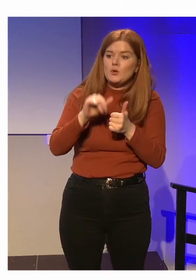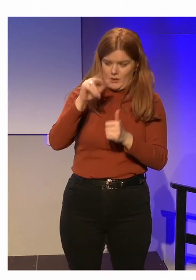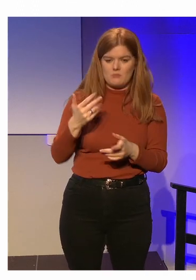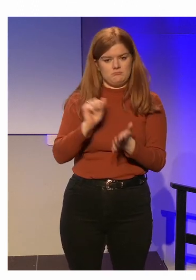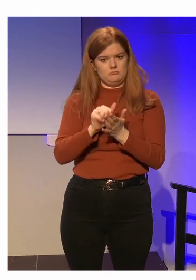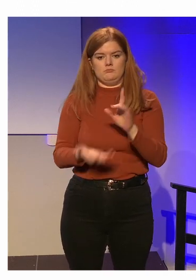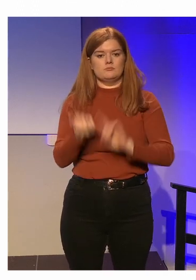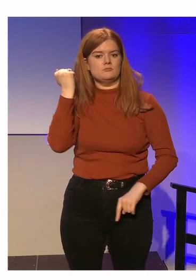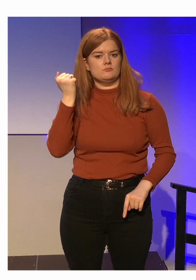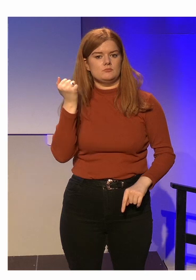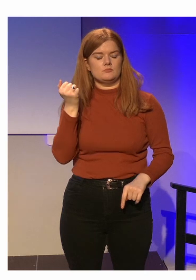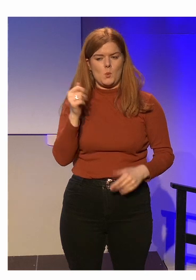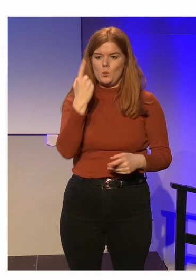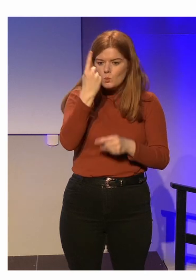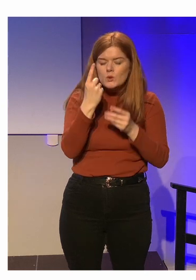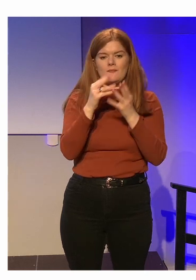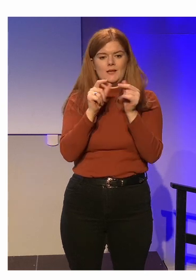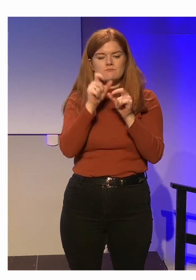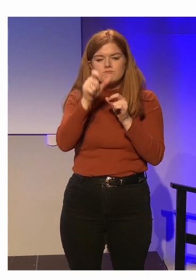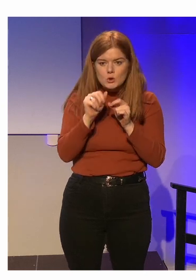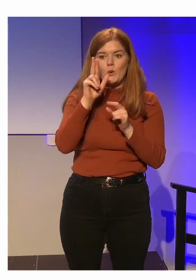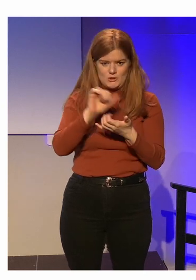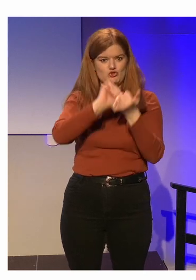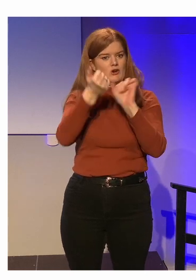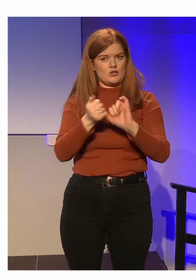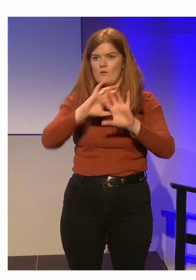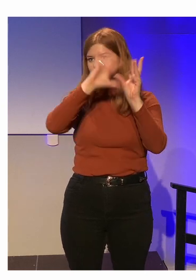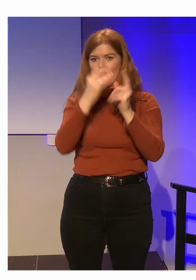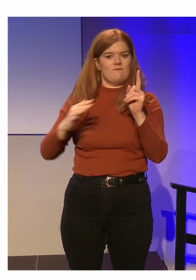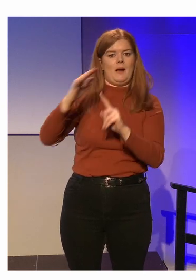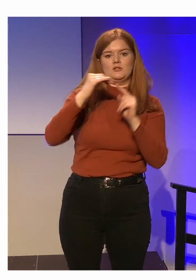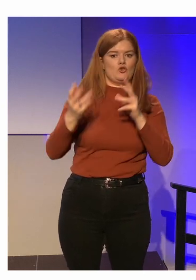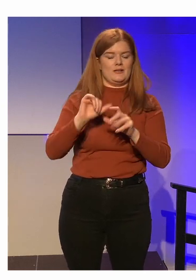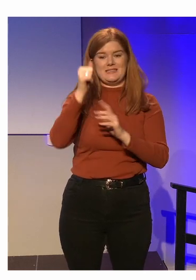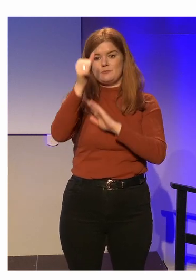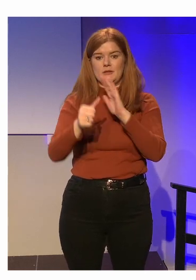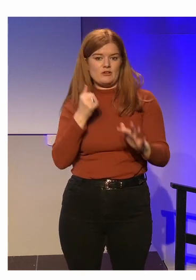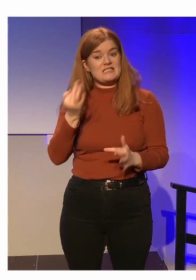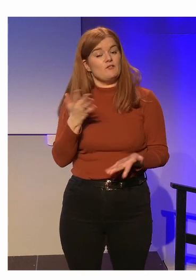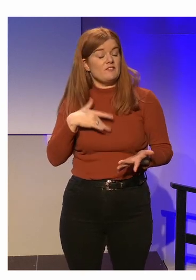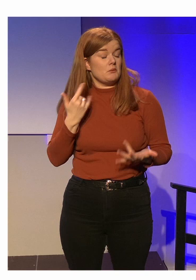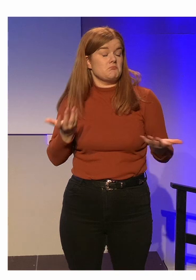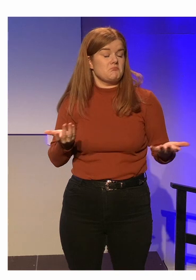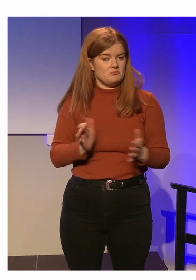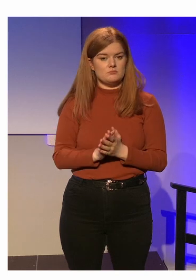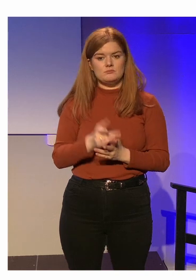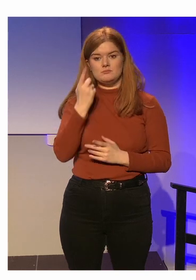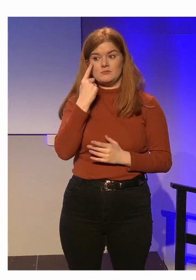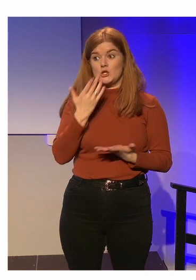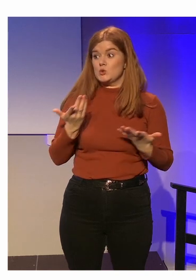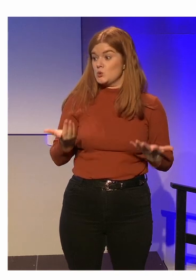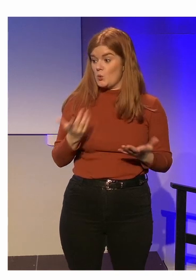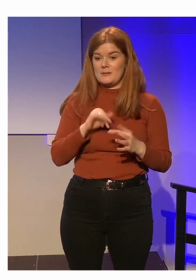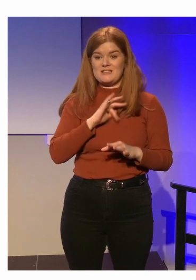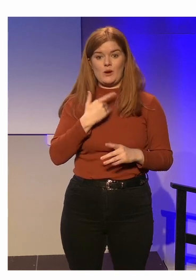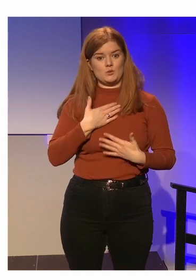is something you can do to change the experience and the environment if you are so inclined? So with